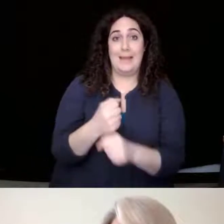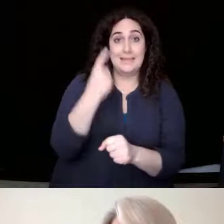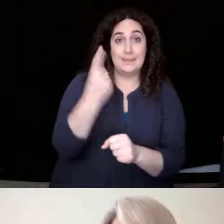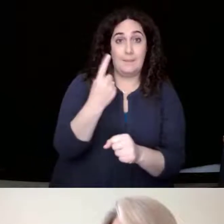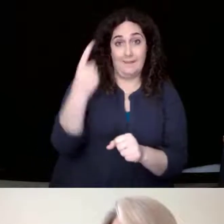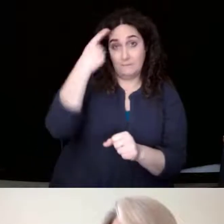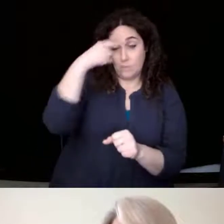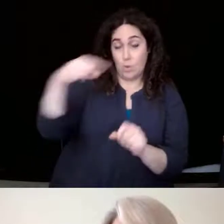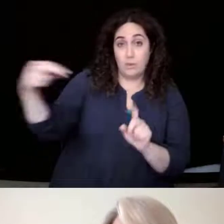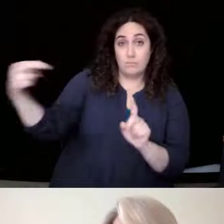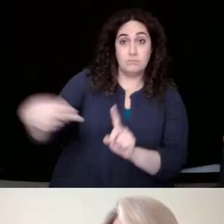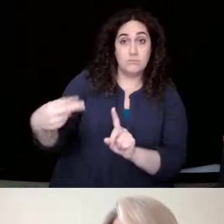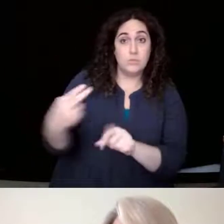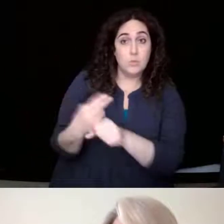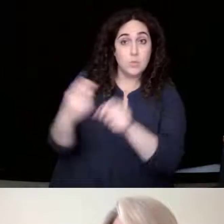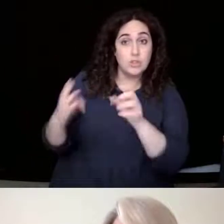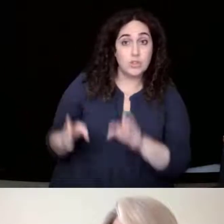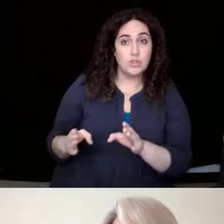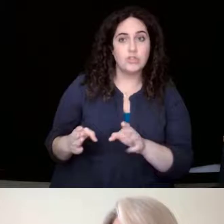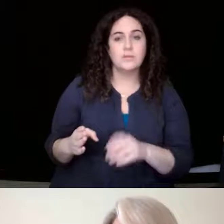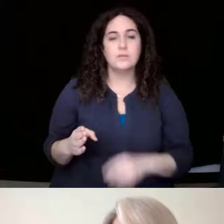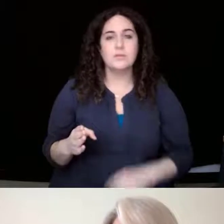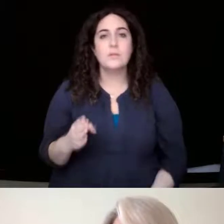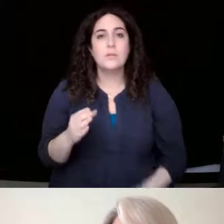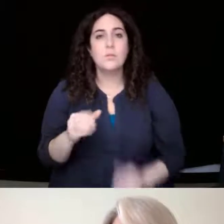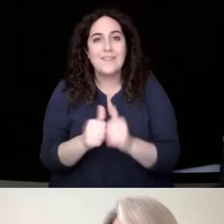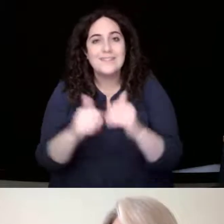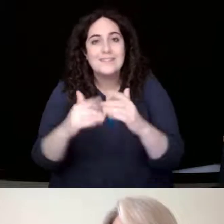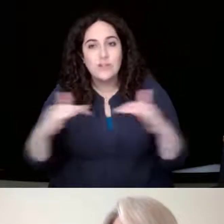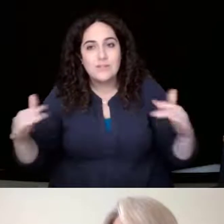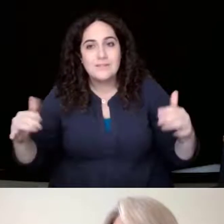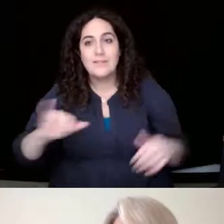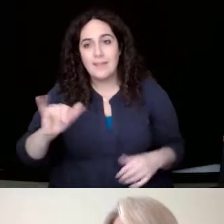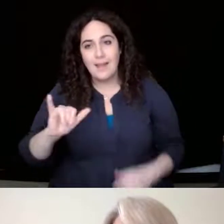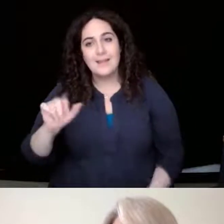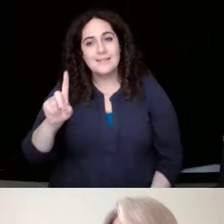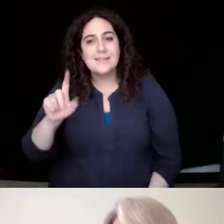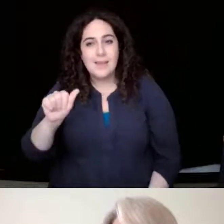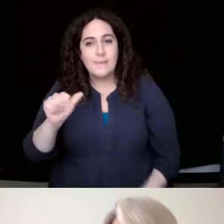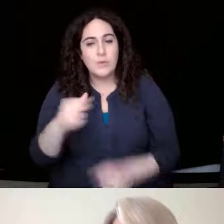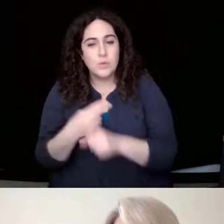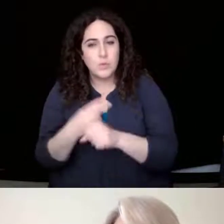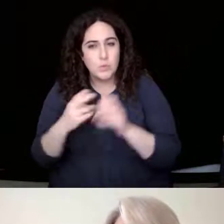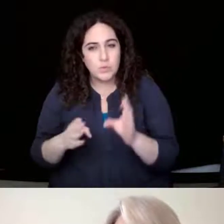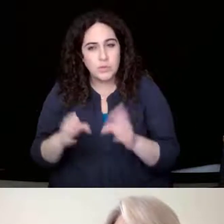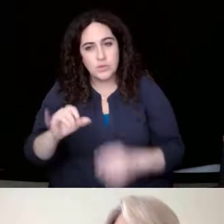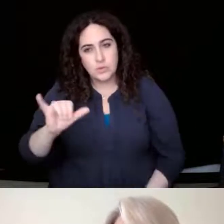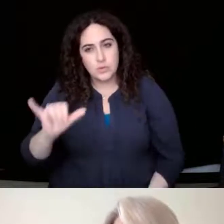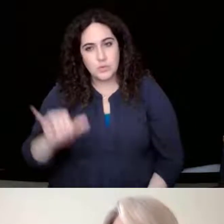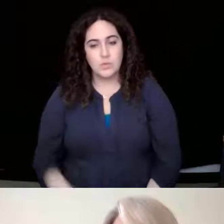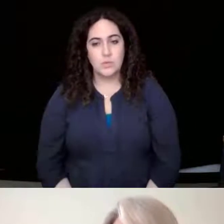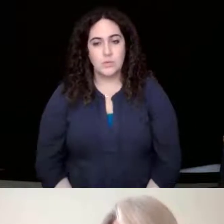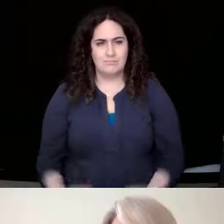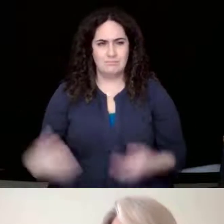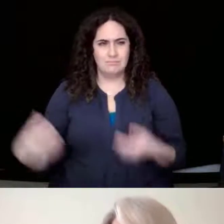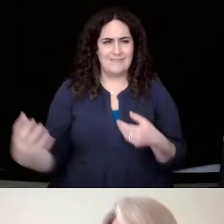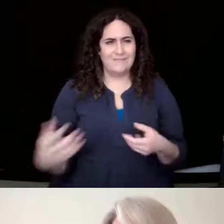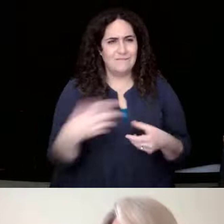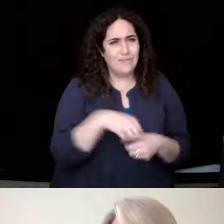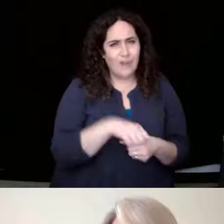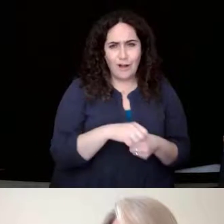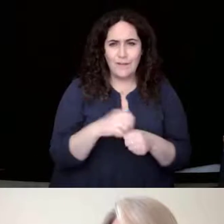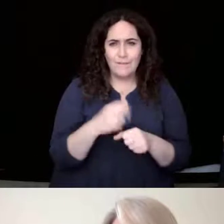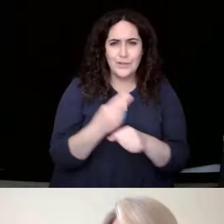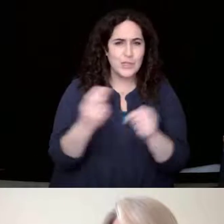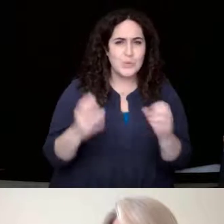especially for diverse users, like disabled people, for instance, you want to have them involved in that process. You want to